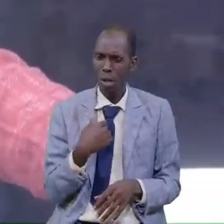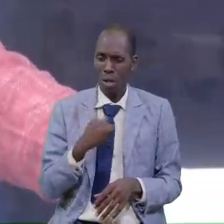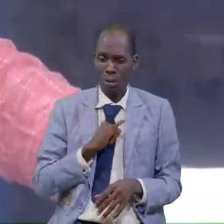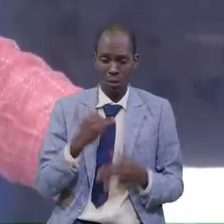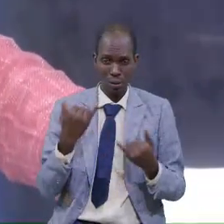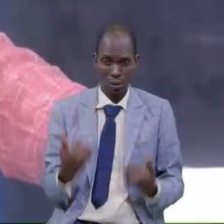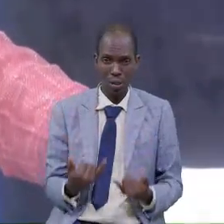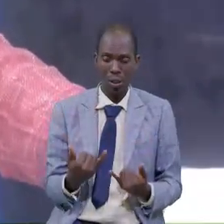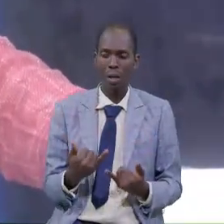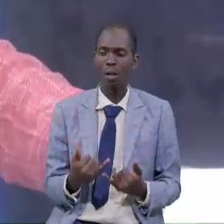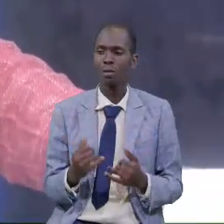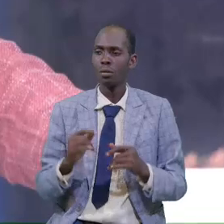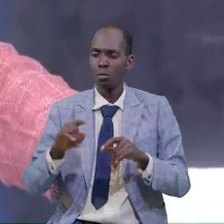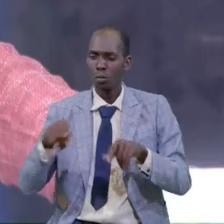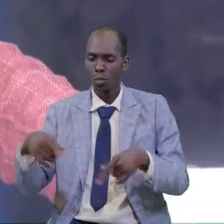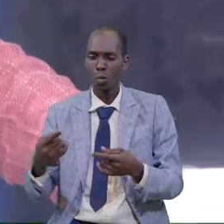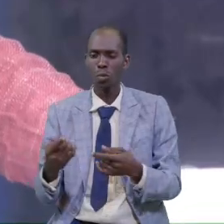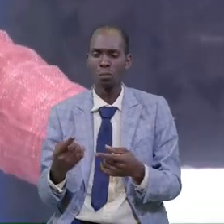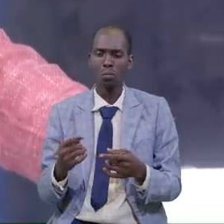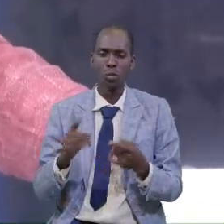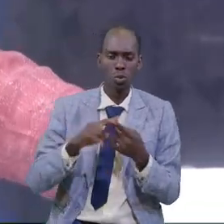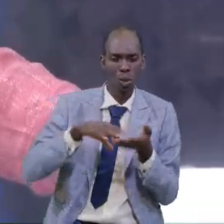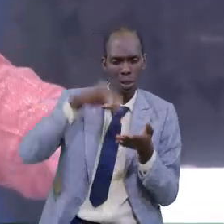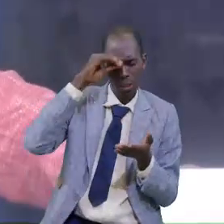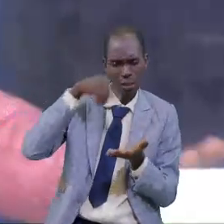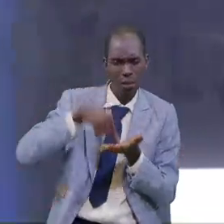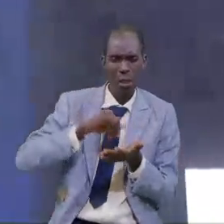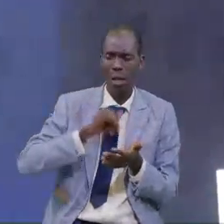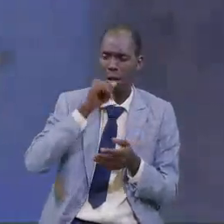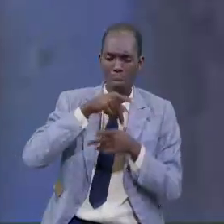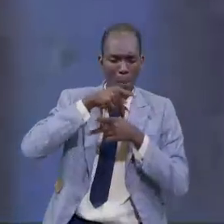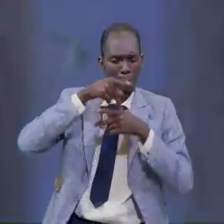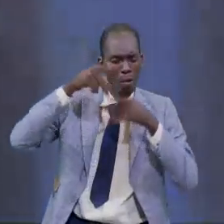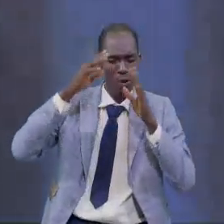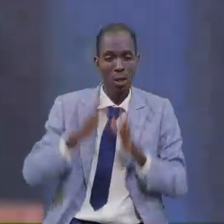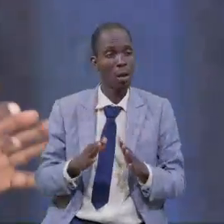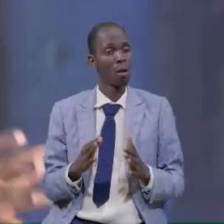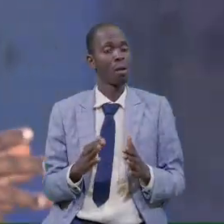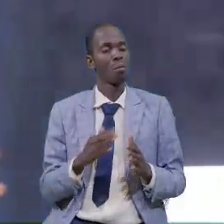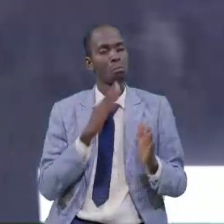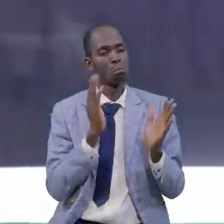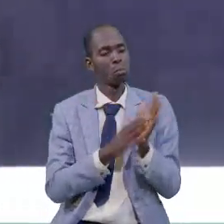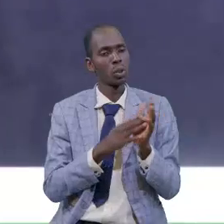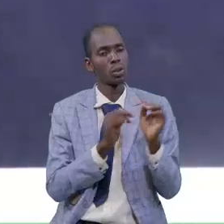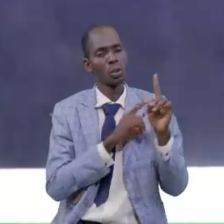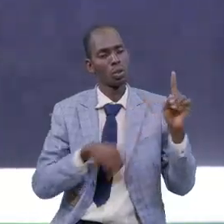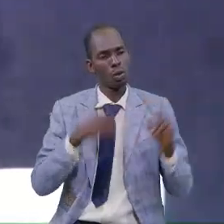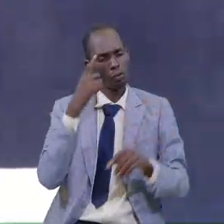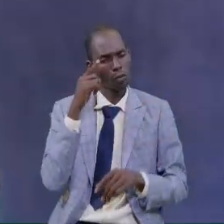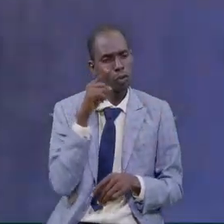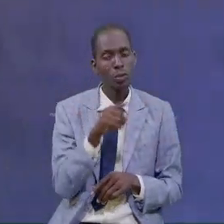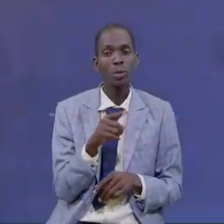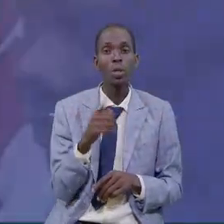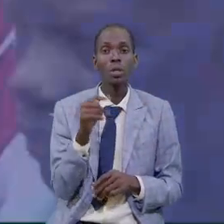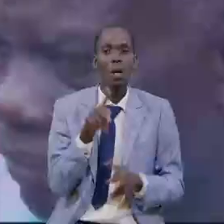of learning. I'm a professor now." I say, "Praise the Lord." But you know, the people who see